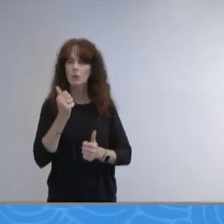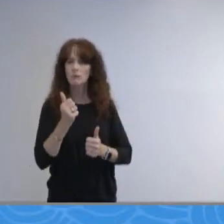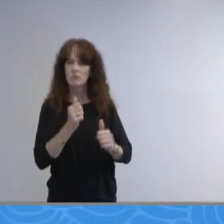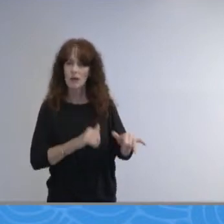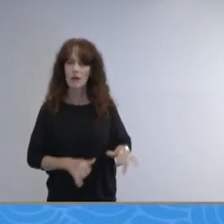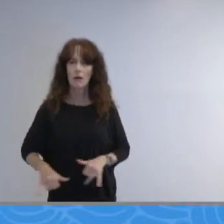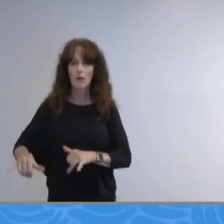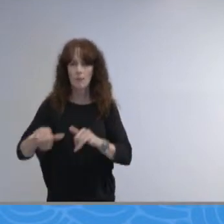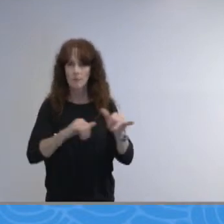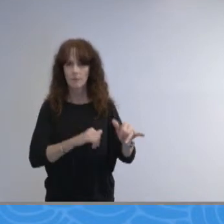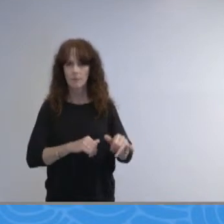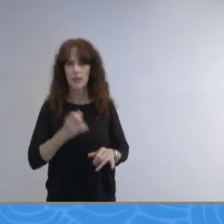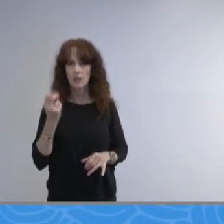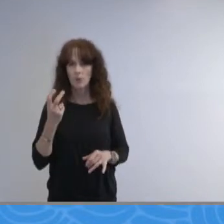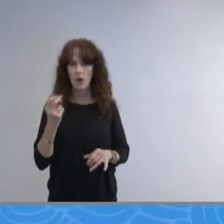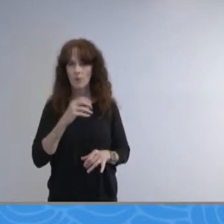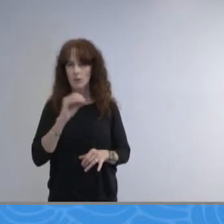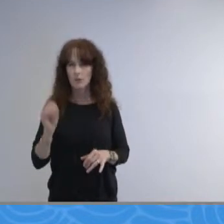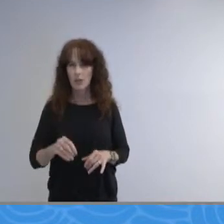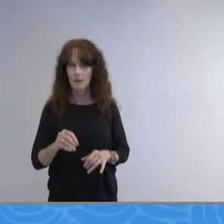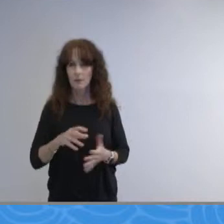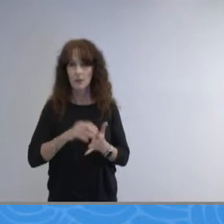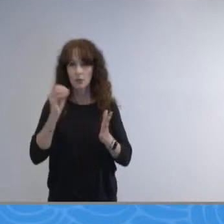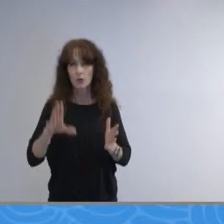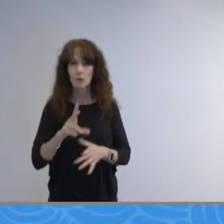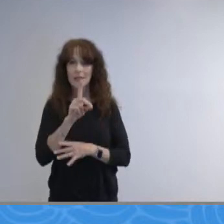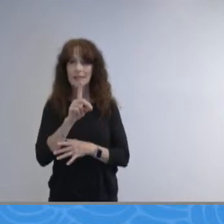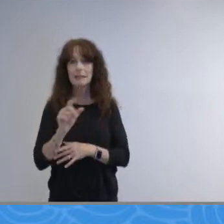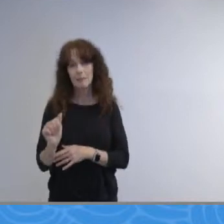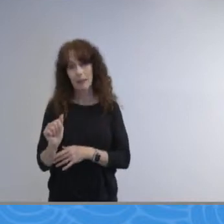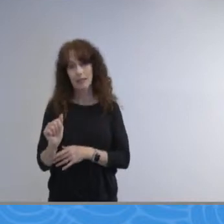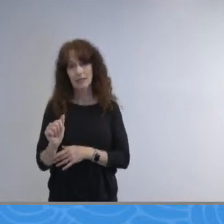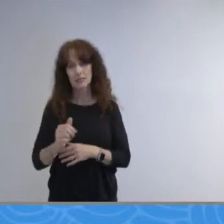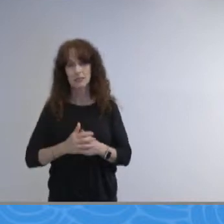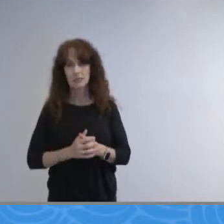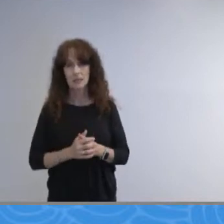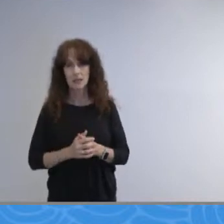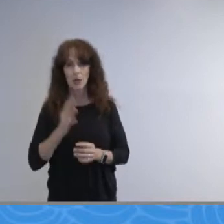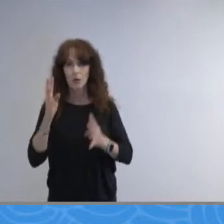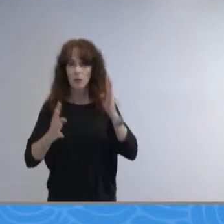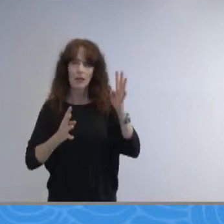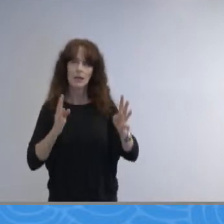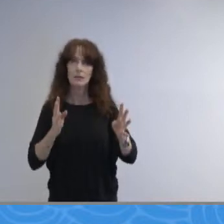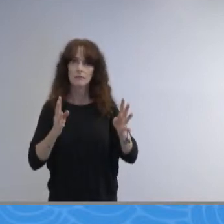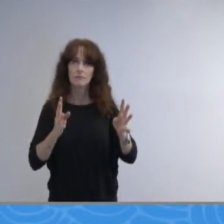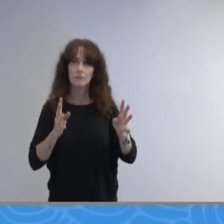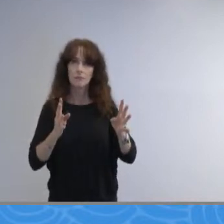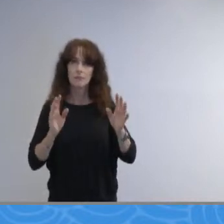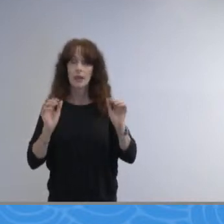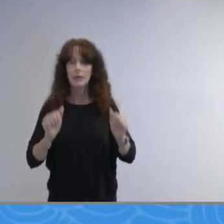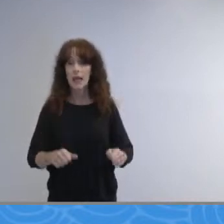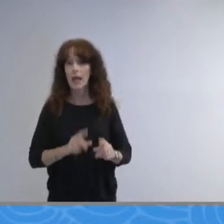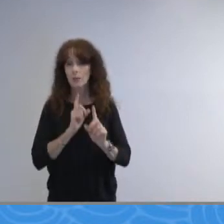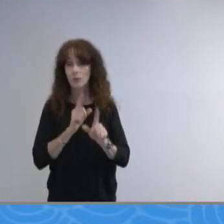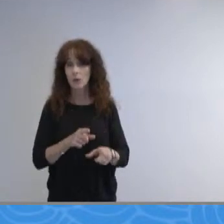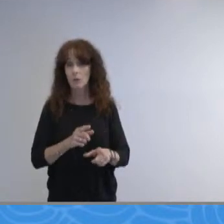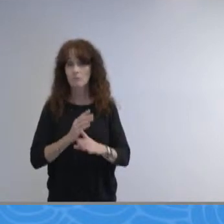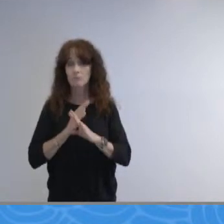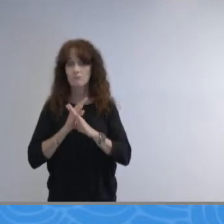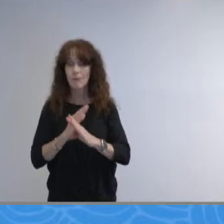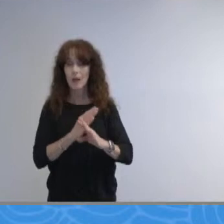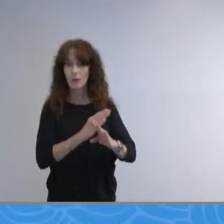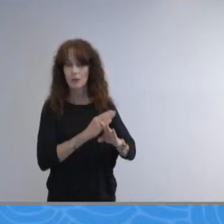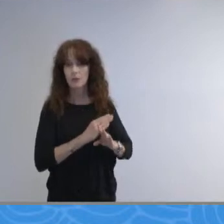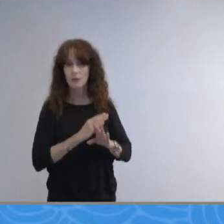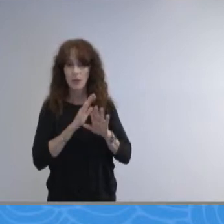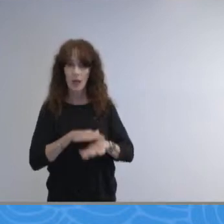is the 12% one, the students with disabilities, which can result in barriers to a